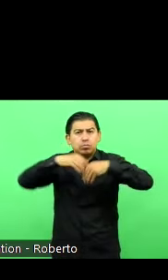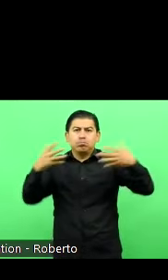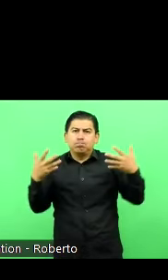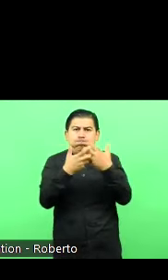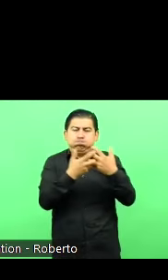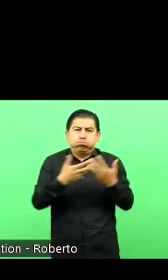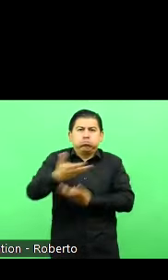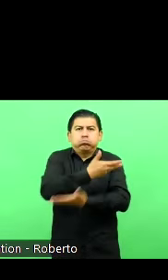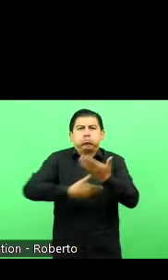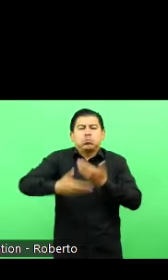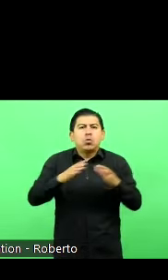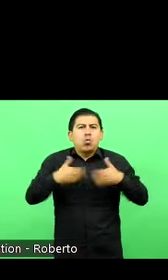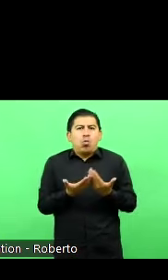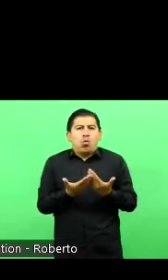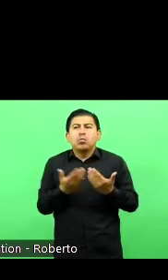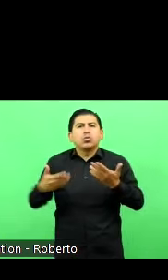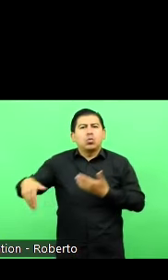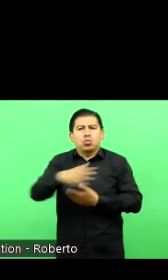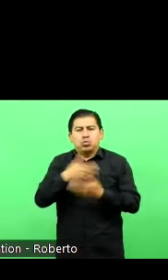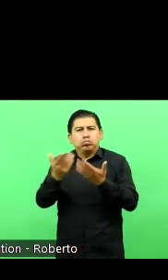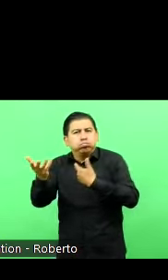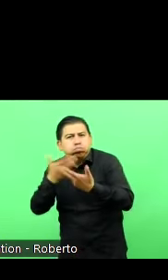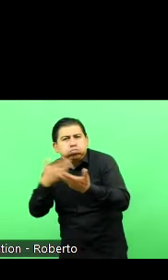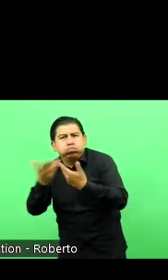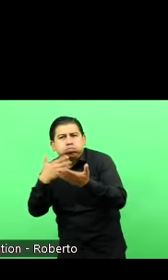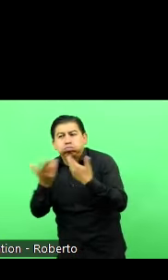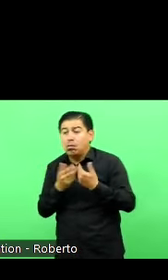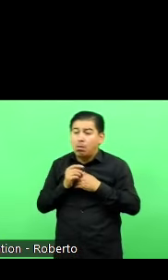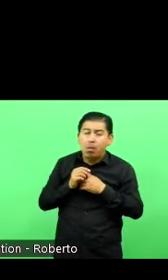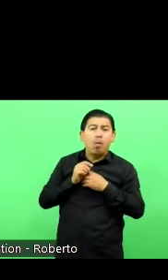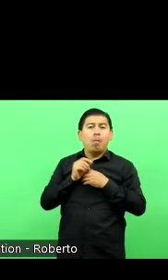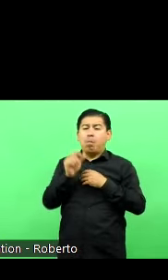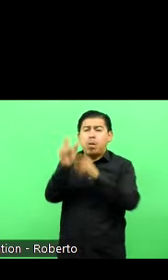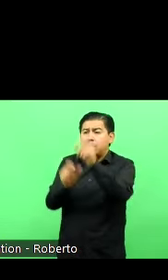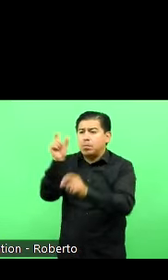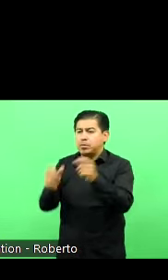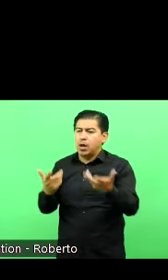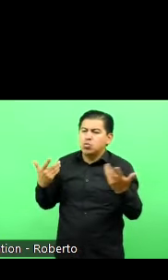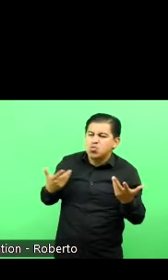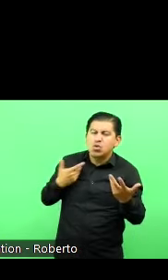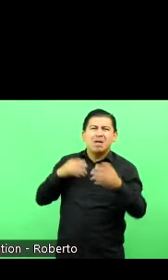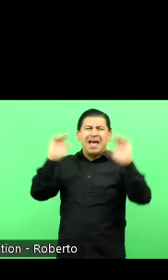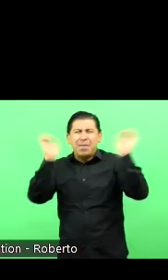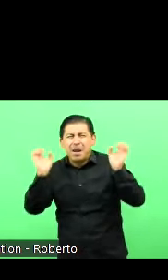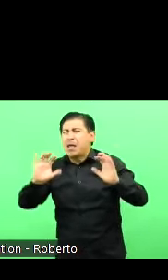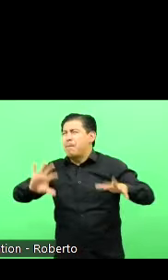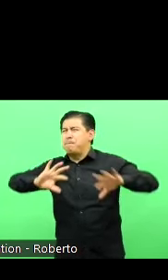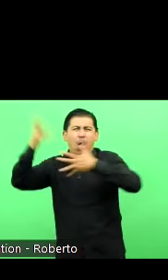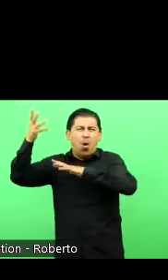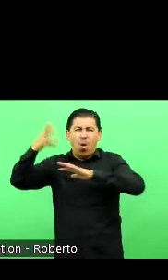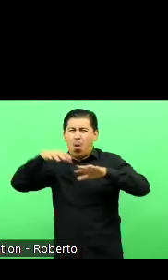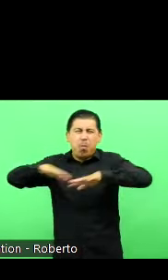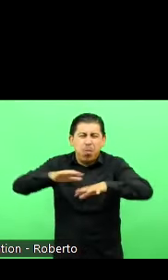no one is left behind when a disaster strikes. South-South and triangular cooperation constitutes